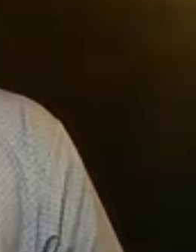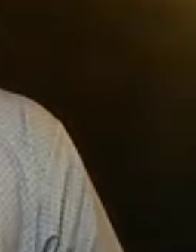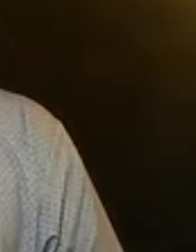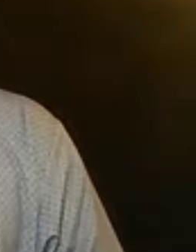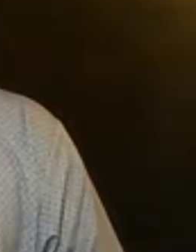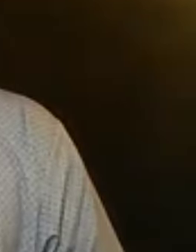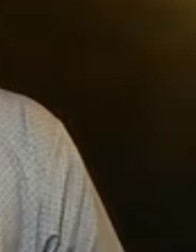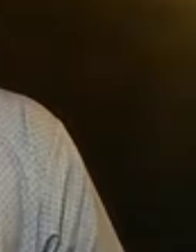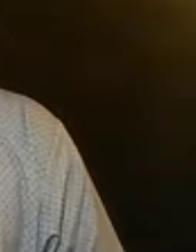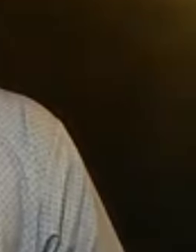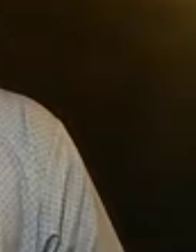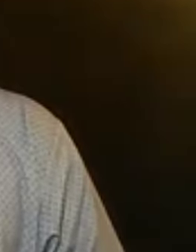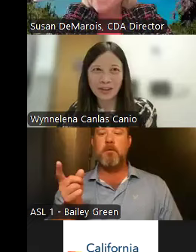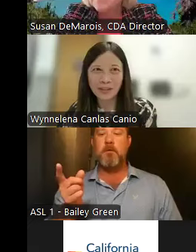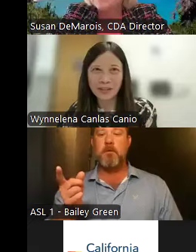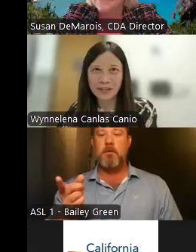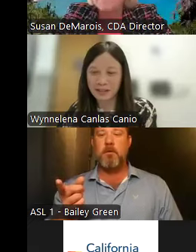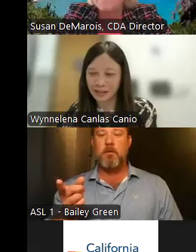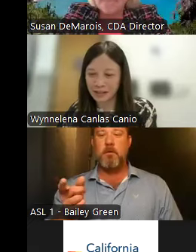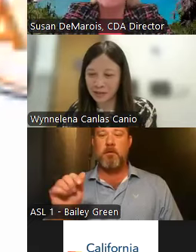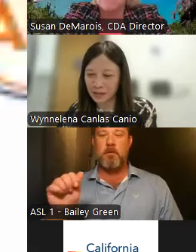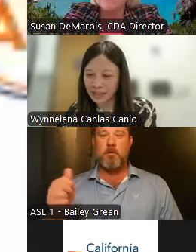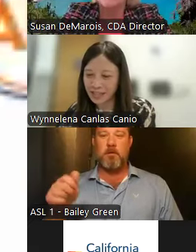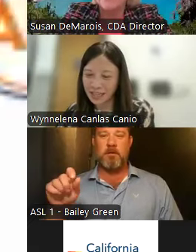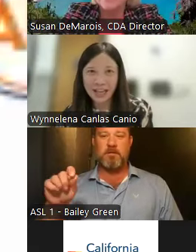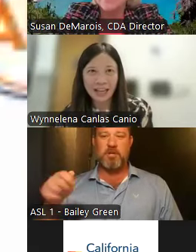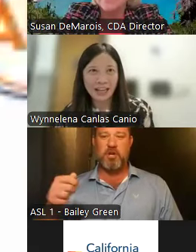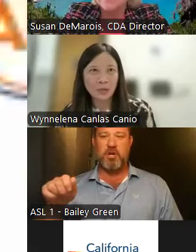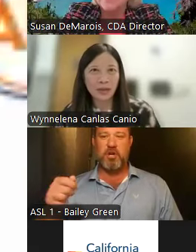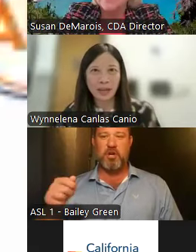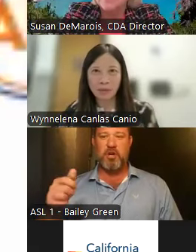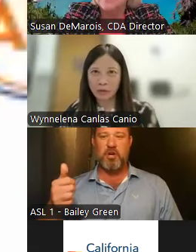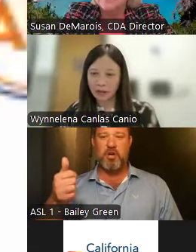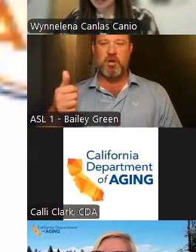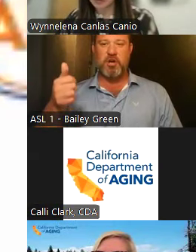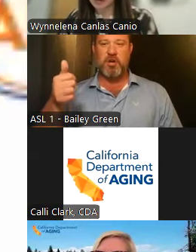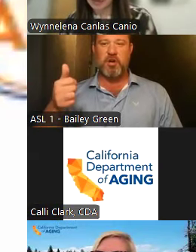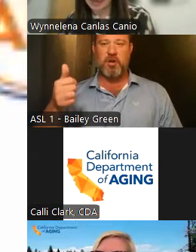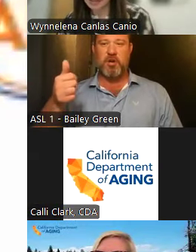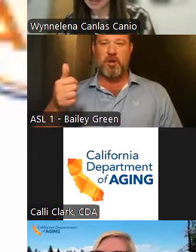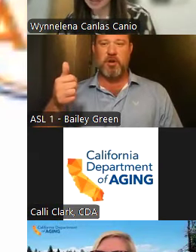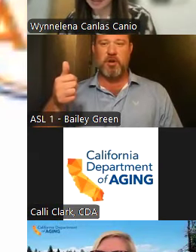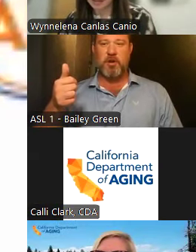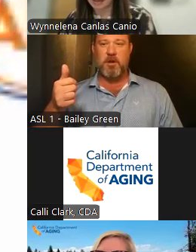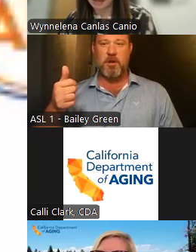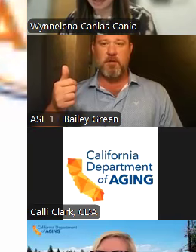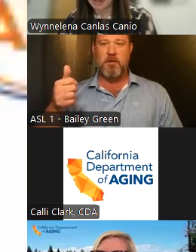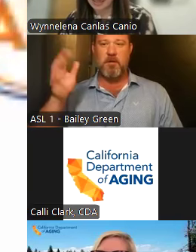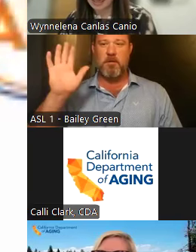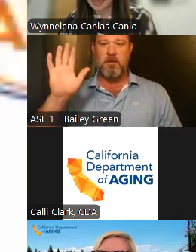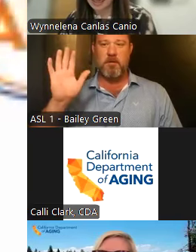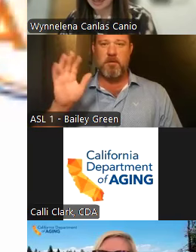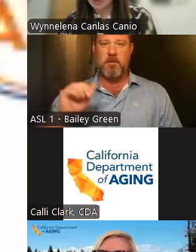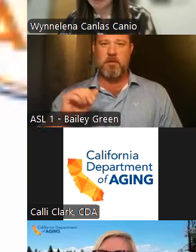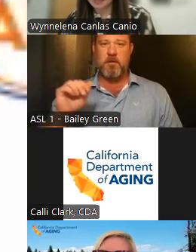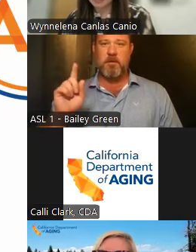Yeah. Okay. Well, thank you so much, Susan. And move on to our next